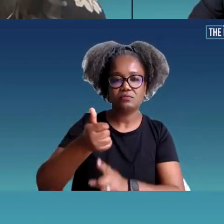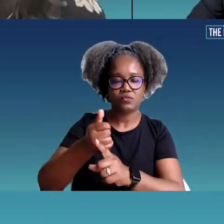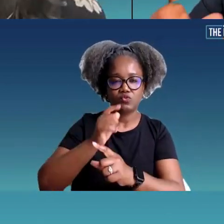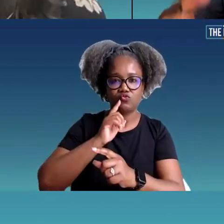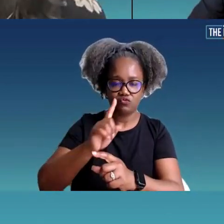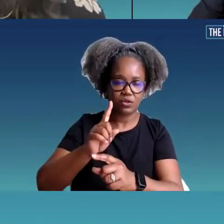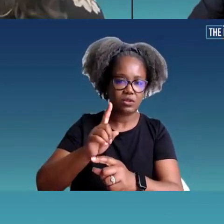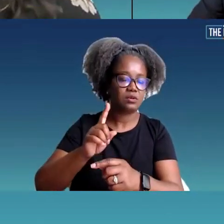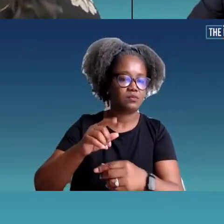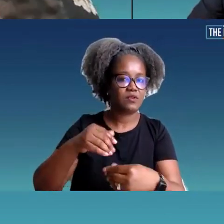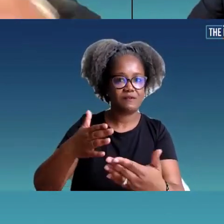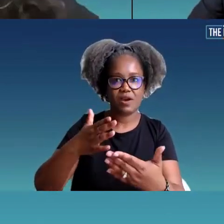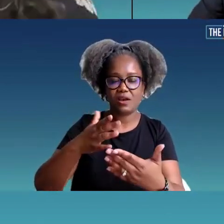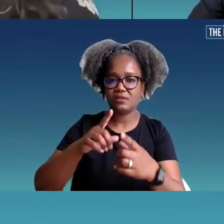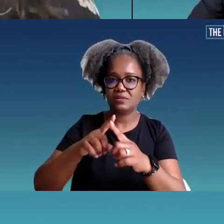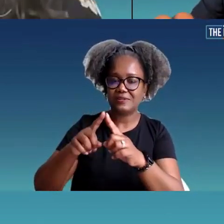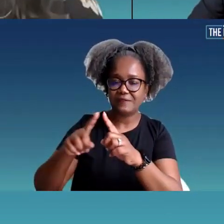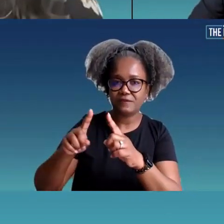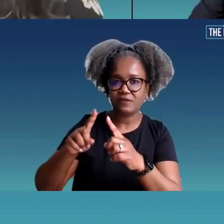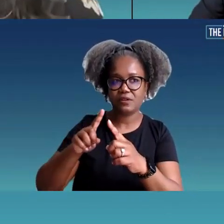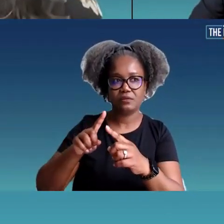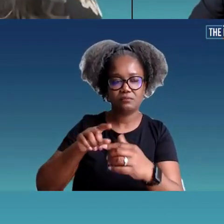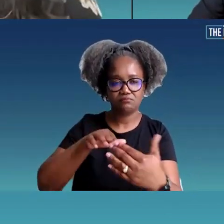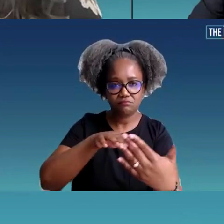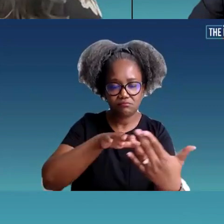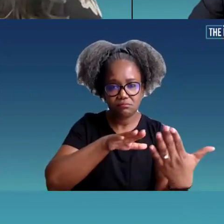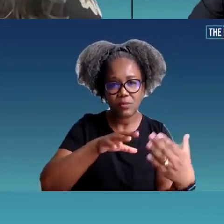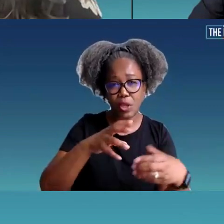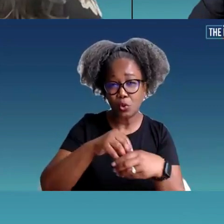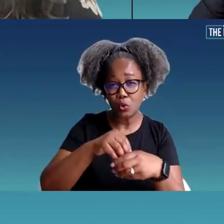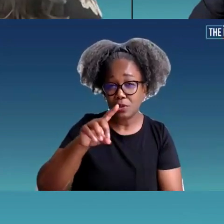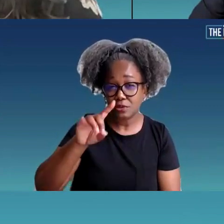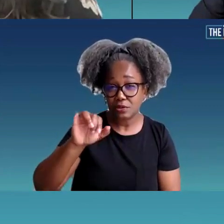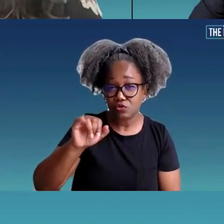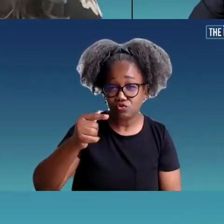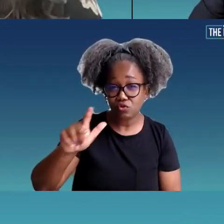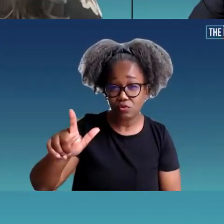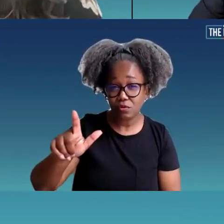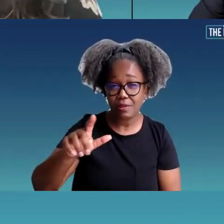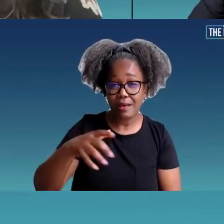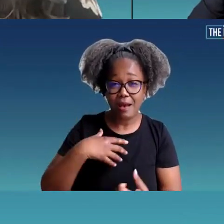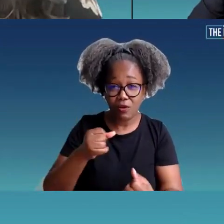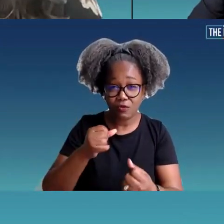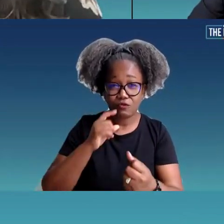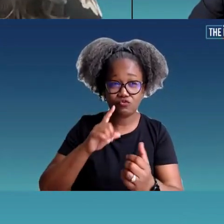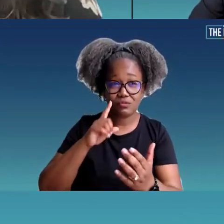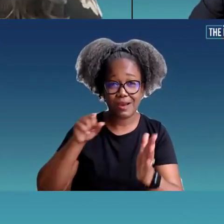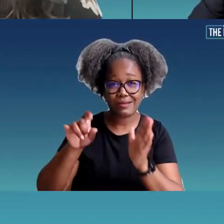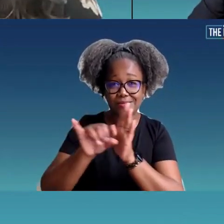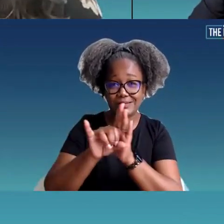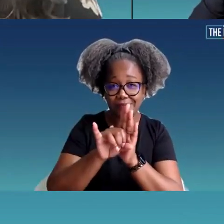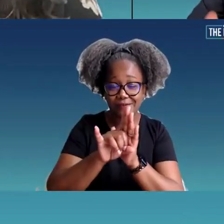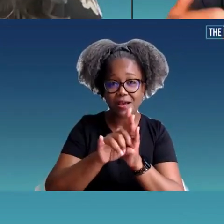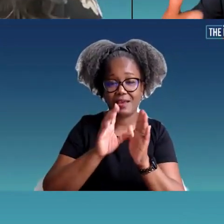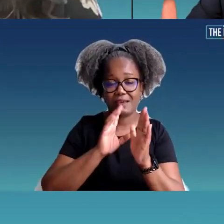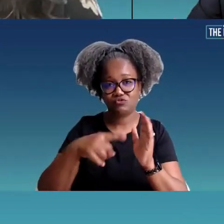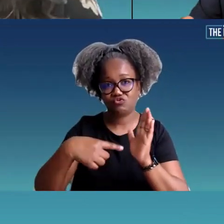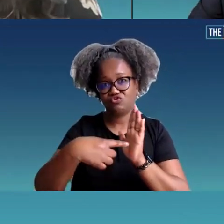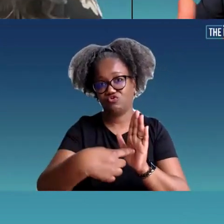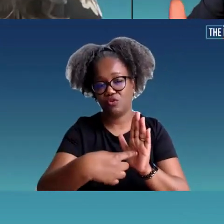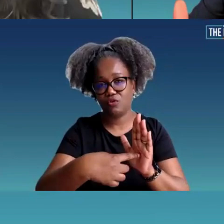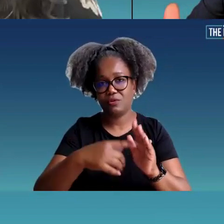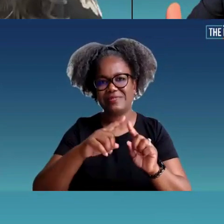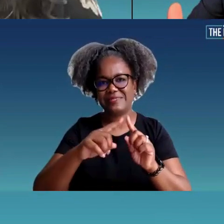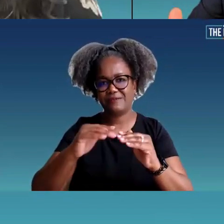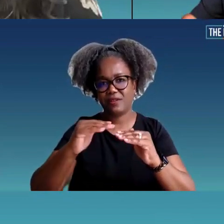health as a tool to address disparities in reproductive health. And she was heavily involved in developing